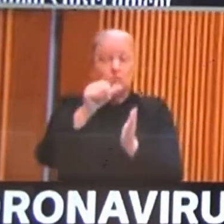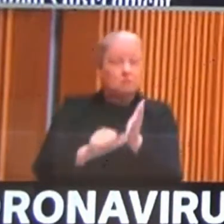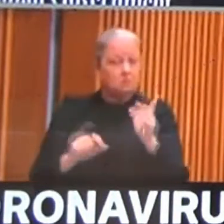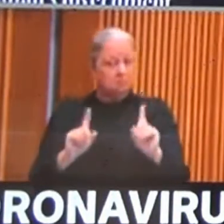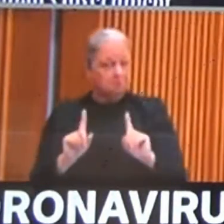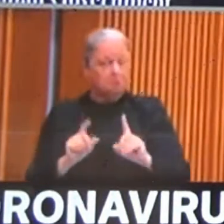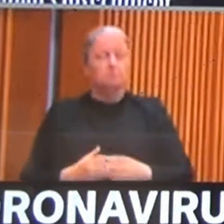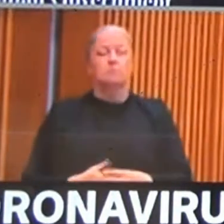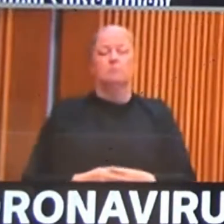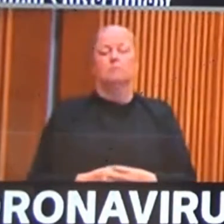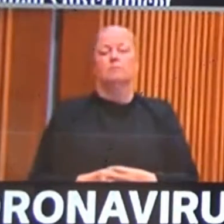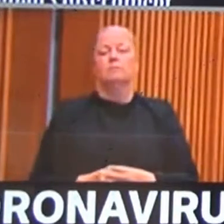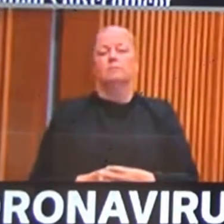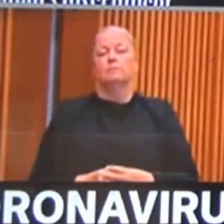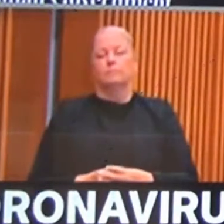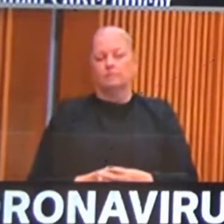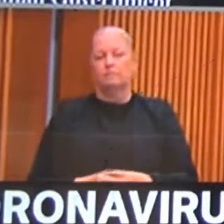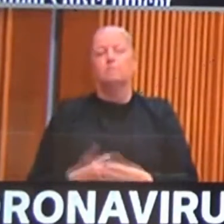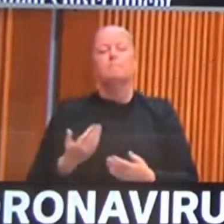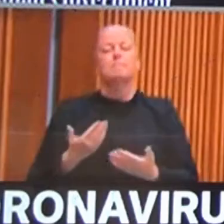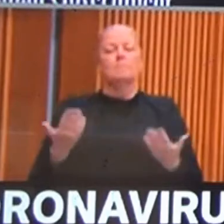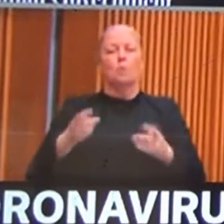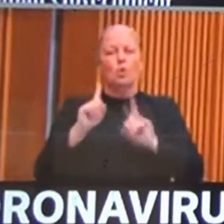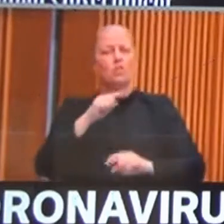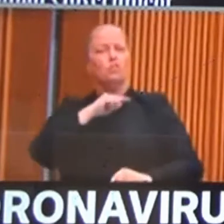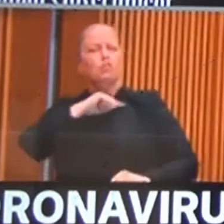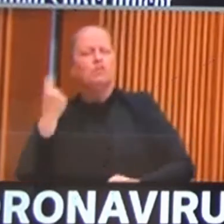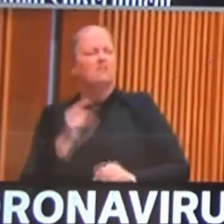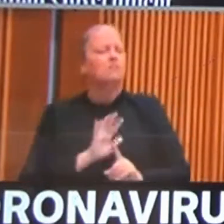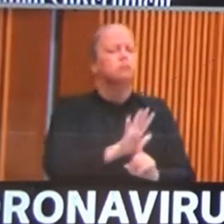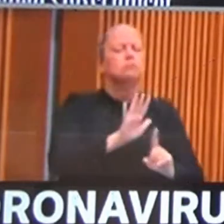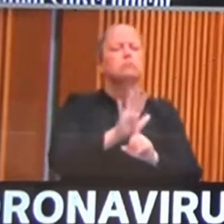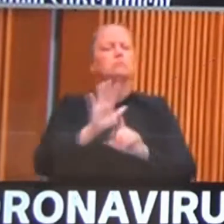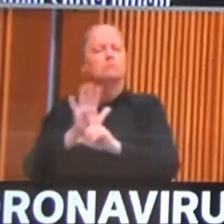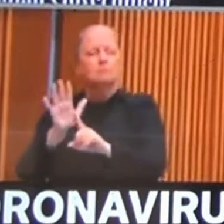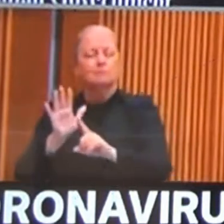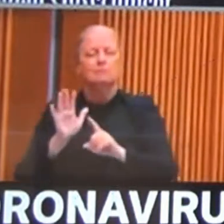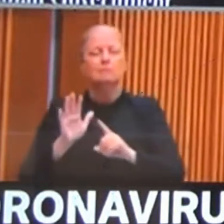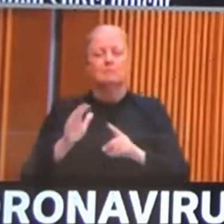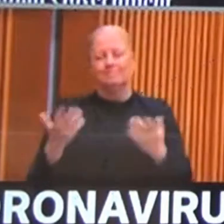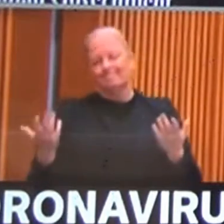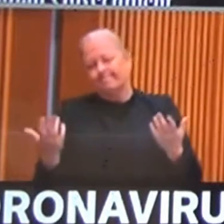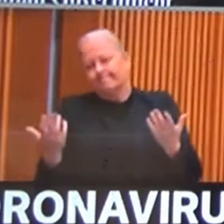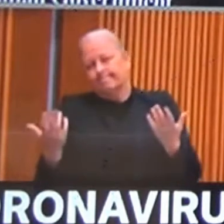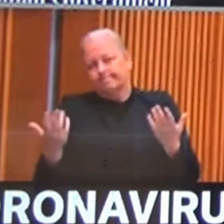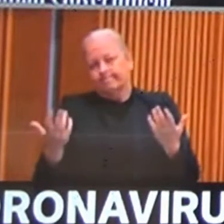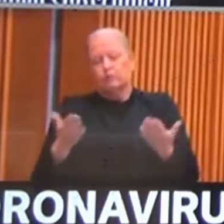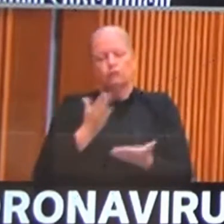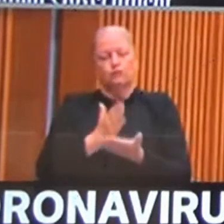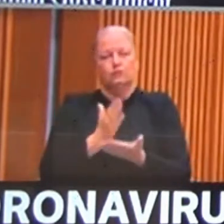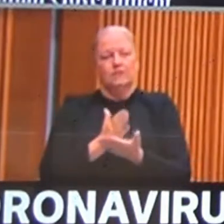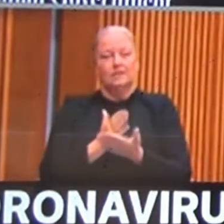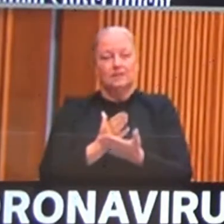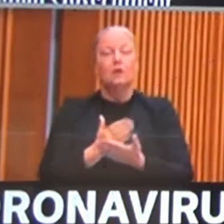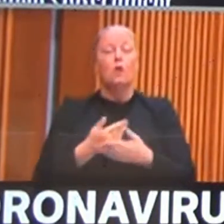look, in terms of healthcare workers' threats, they've been, I'll leave it for the individual jurisdictions to provide